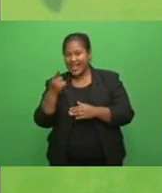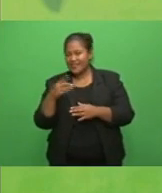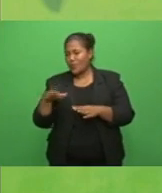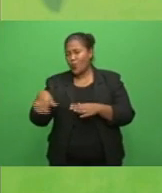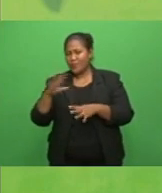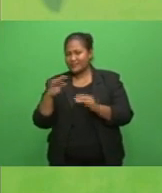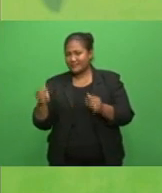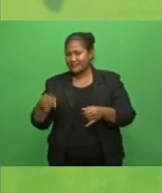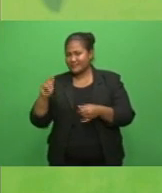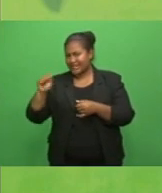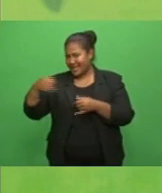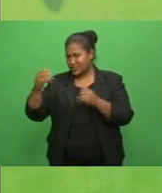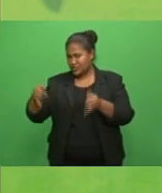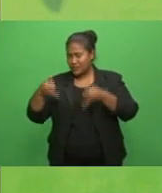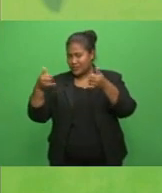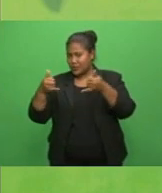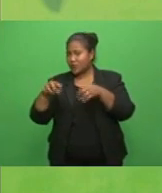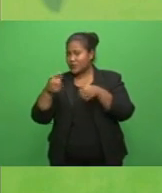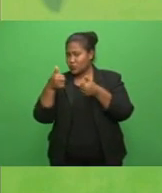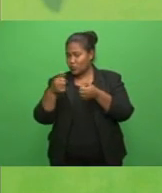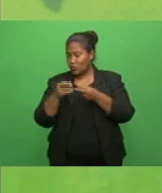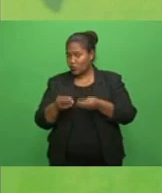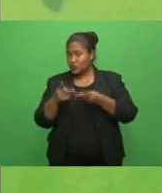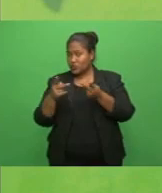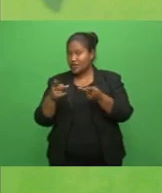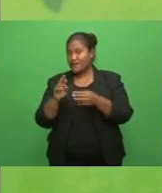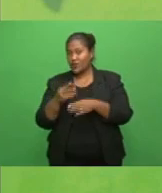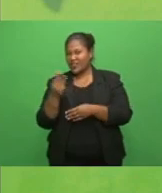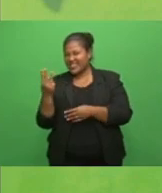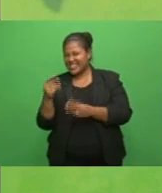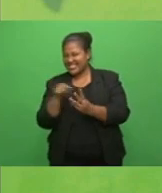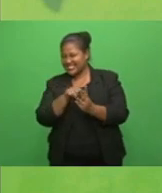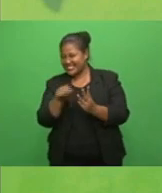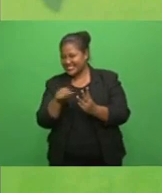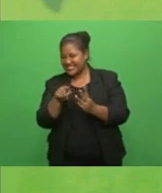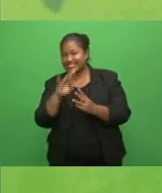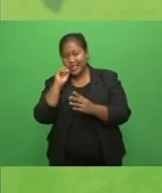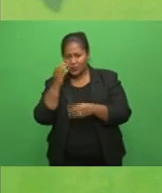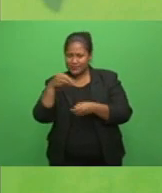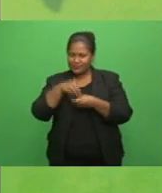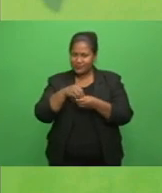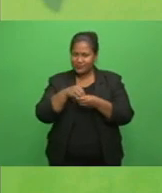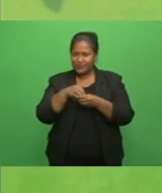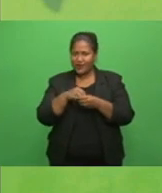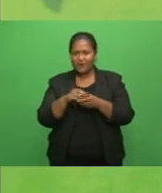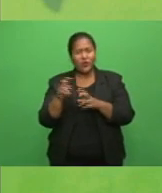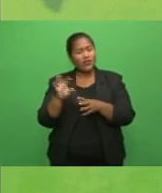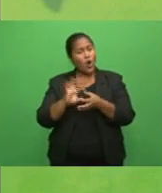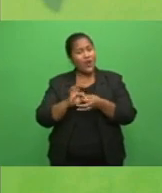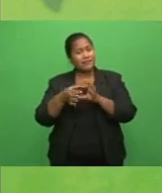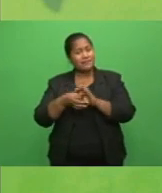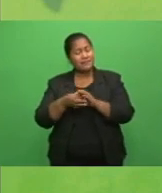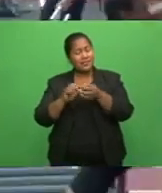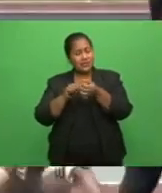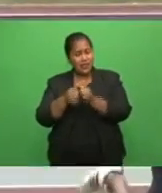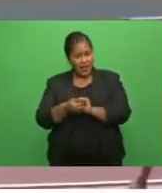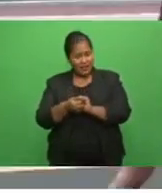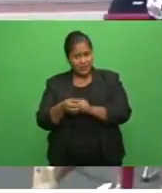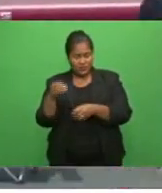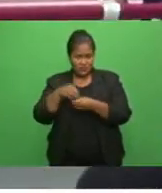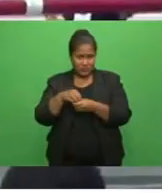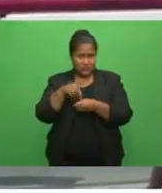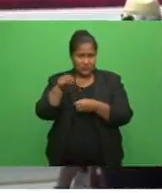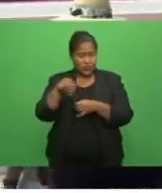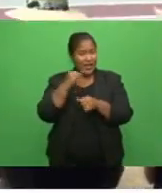championship will be an ample opportunity for the three athletes vying for the Olympics to engage in some sort of competition. As